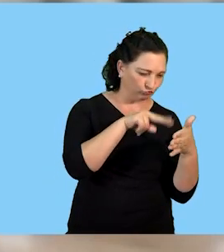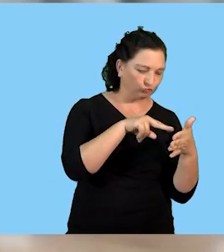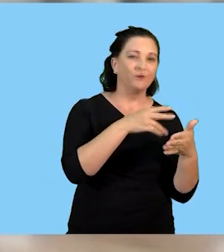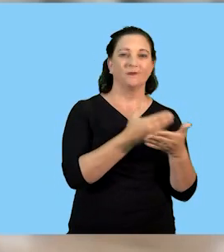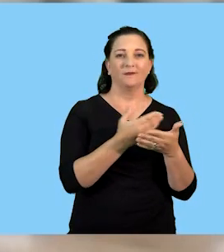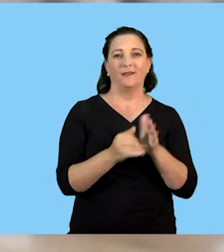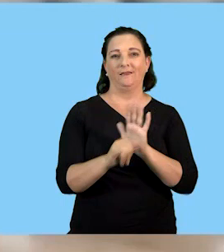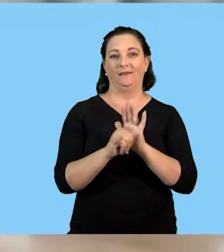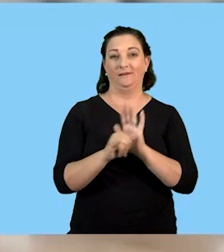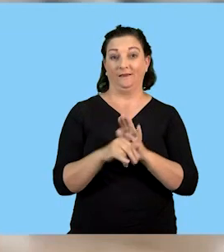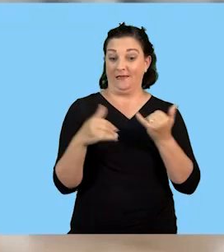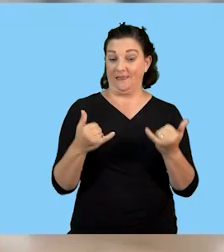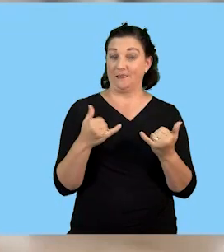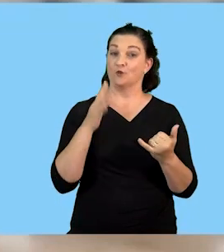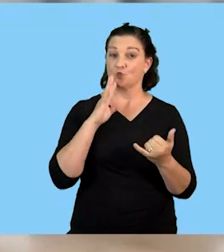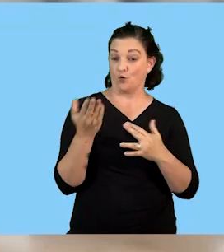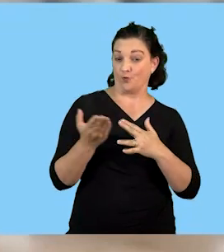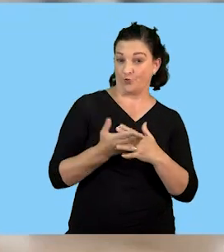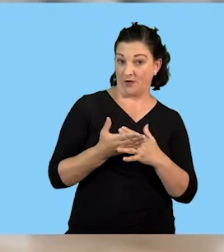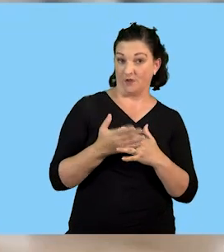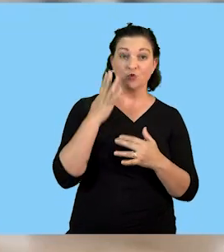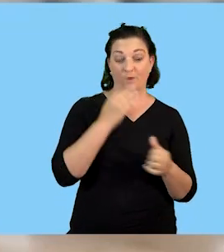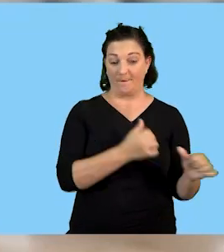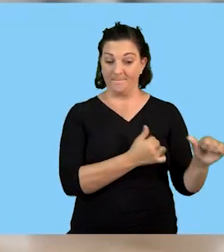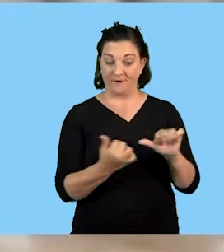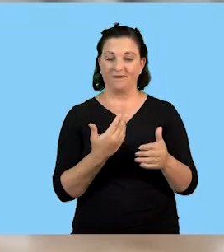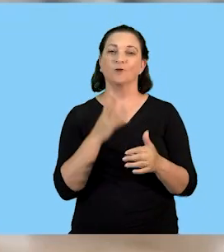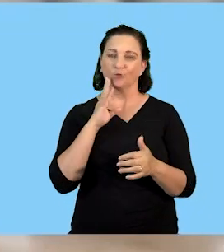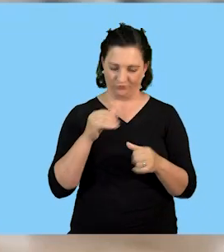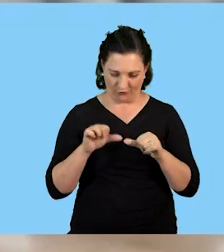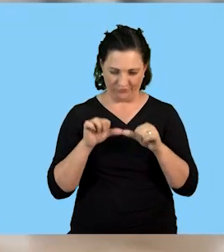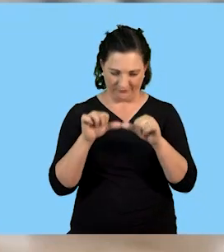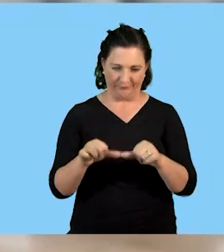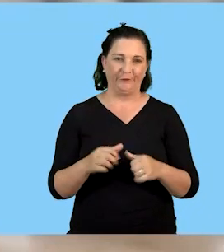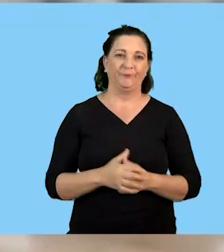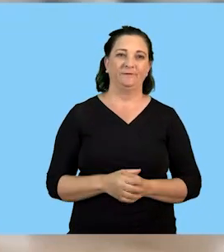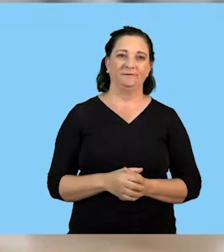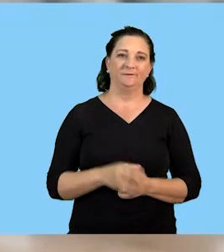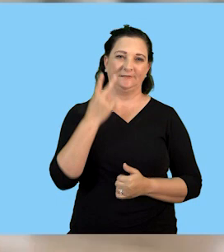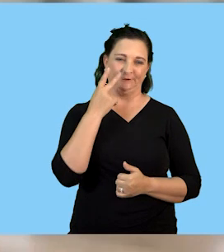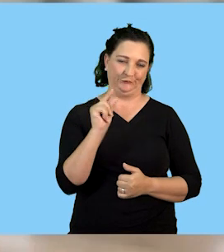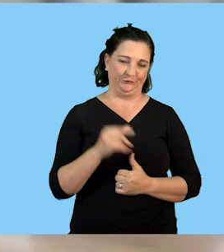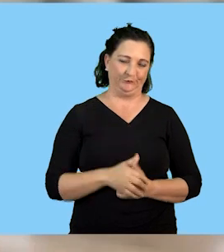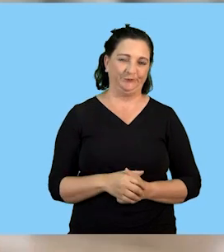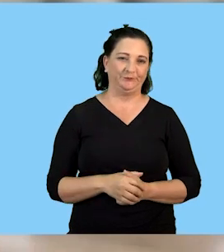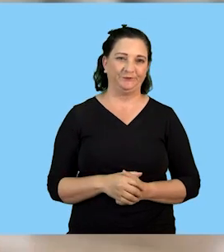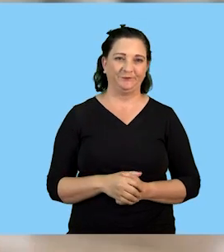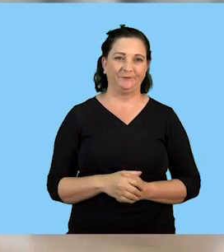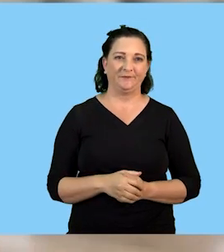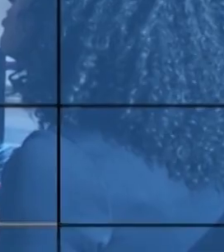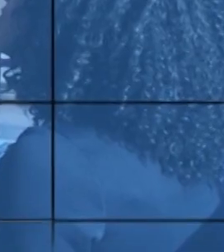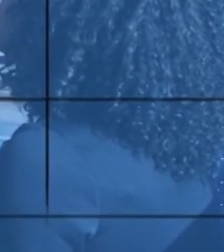given. So let's take a quick break, and then when we come back, we continue with our application questions. I'll see you just now.